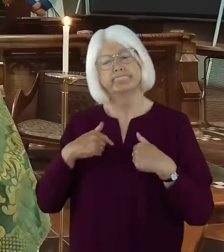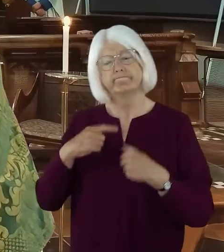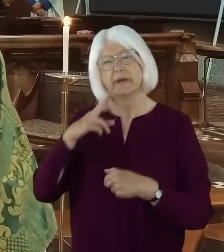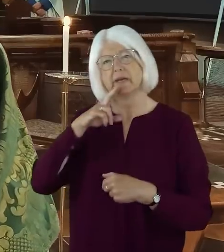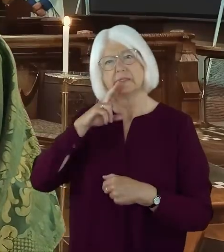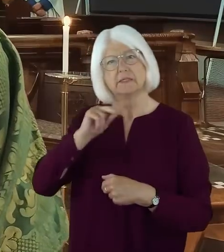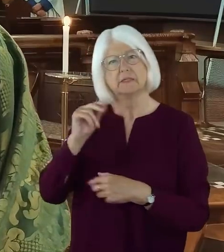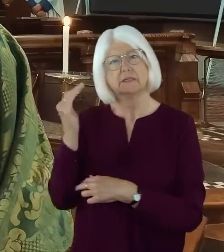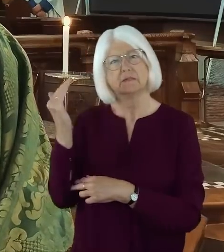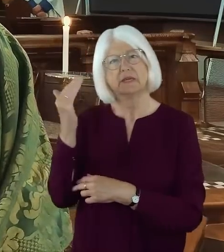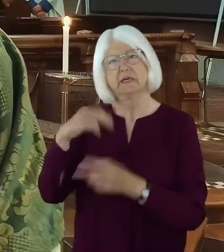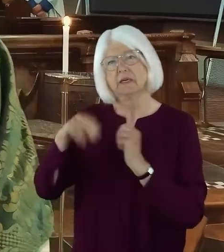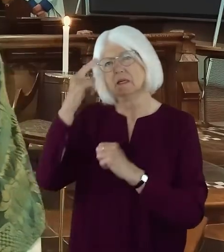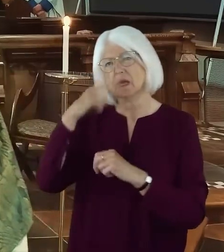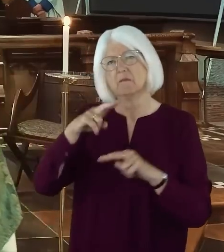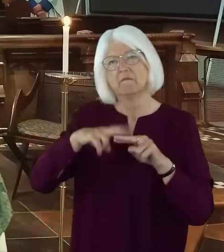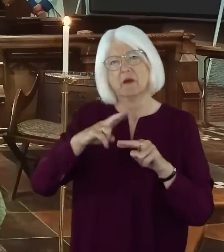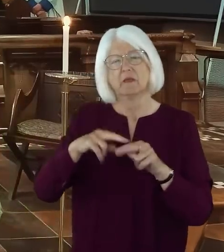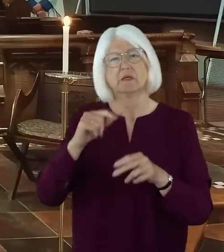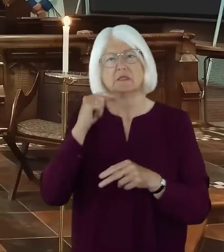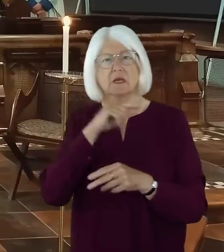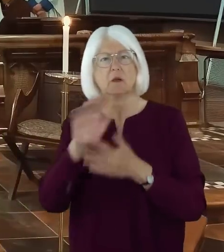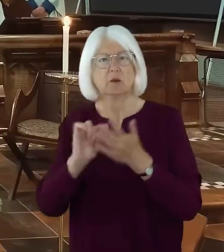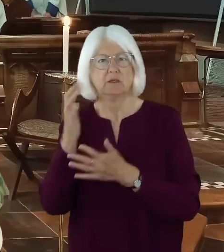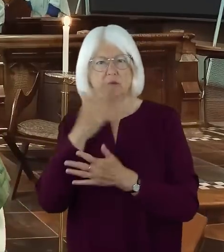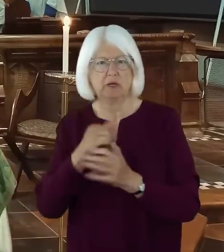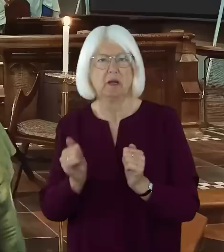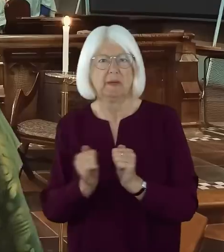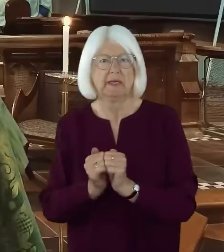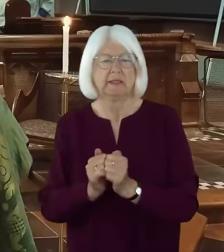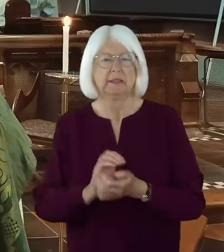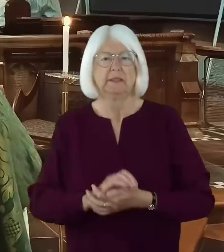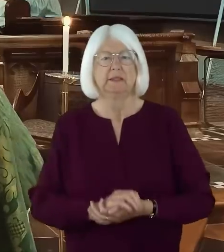Speak in the name of God, Father, Son, and Holy Spirit. Amen.